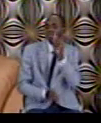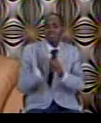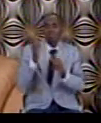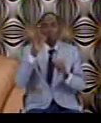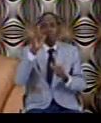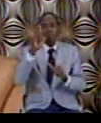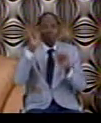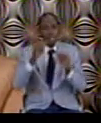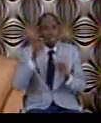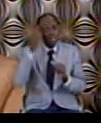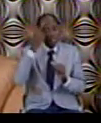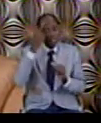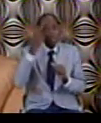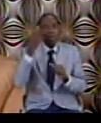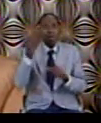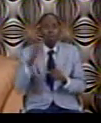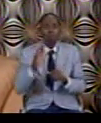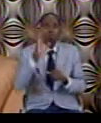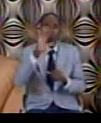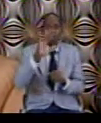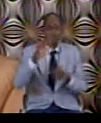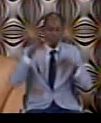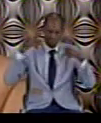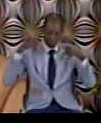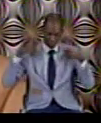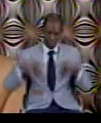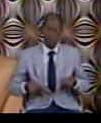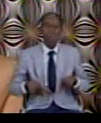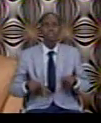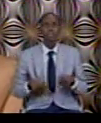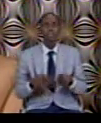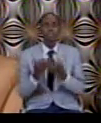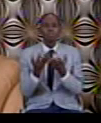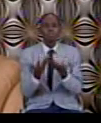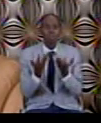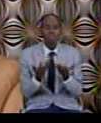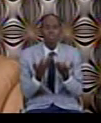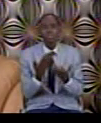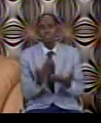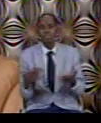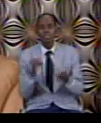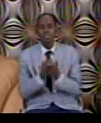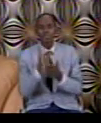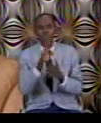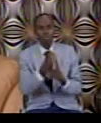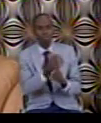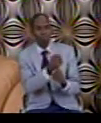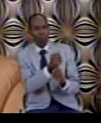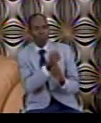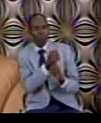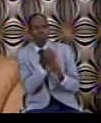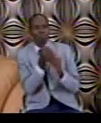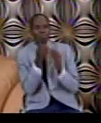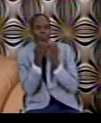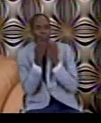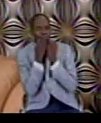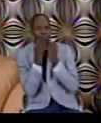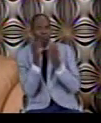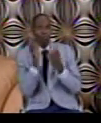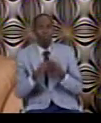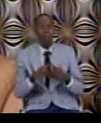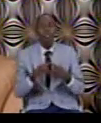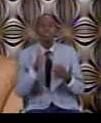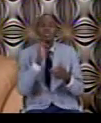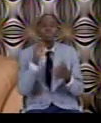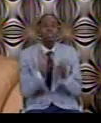your personal desirable sin that you hold on very tightly to, is that your